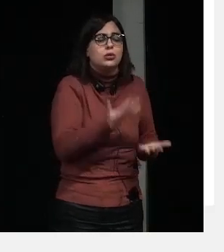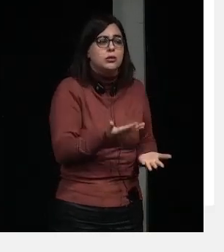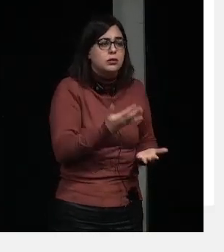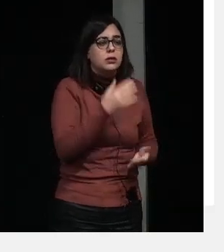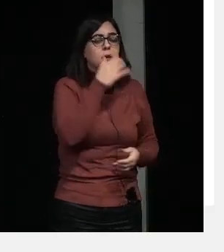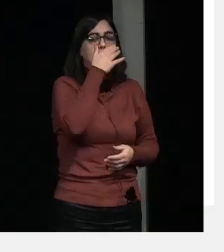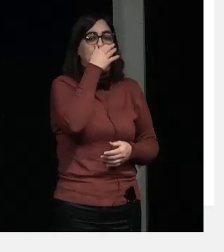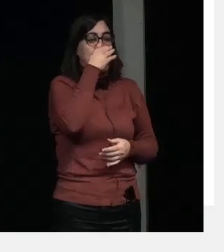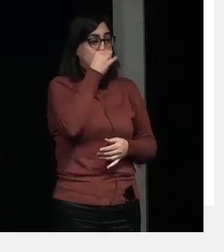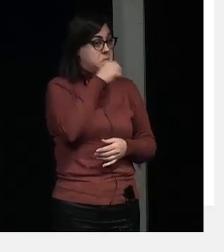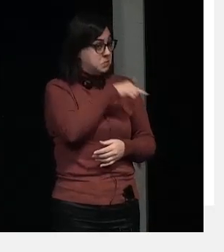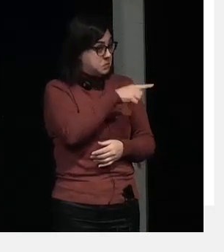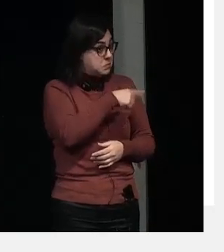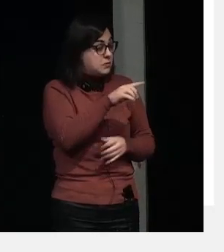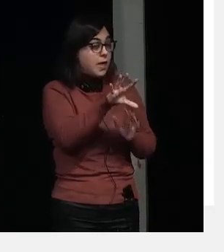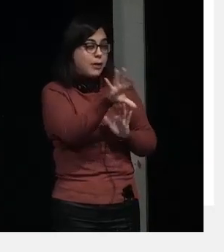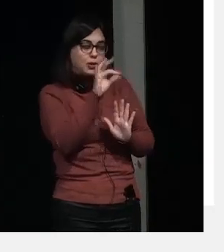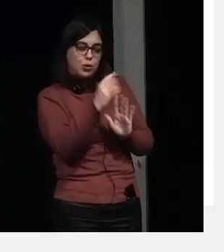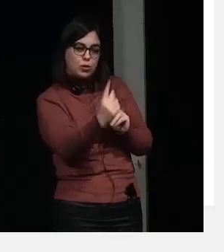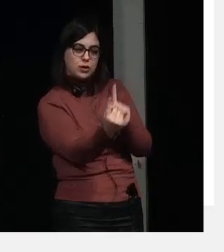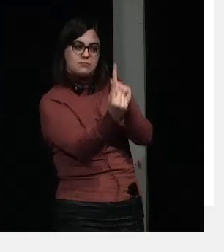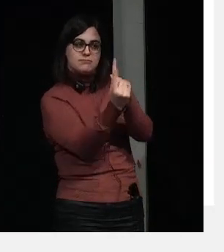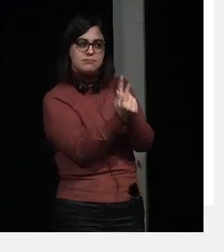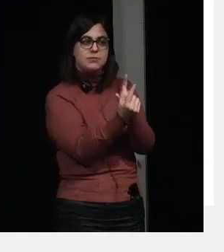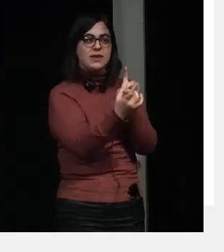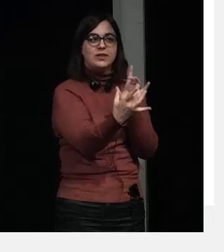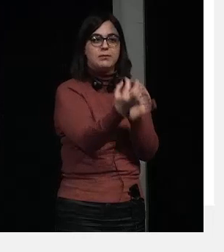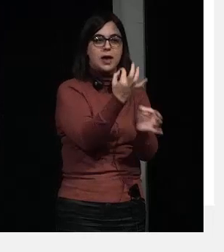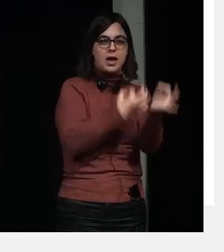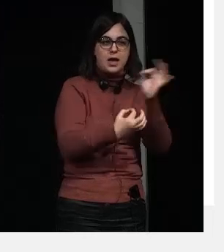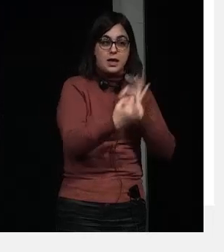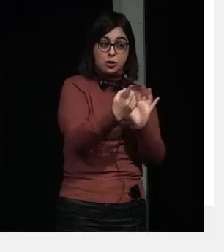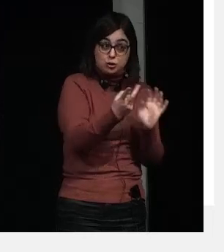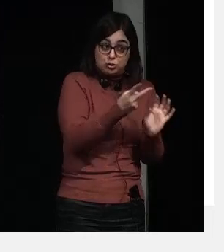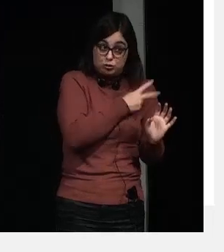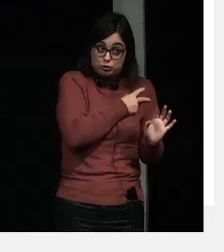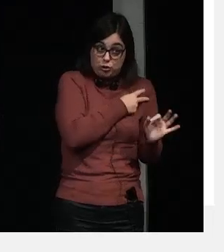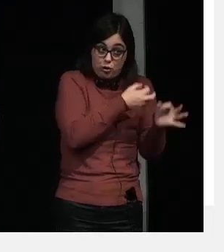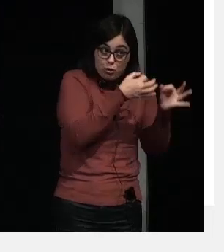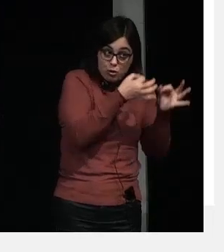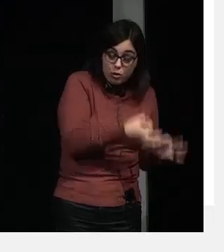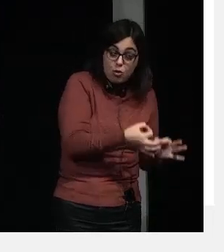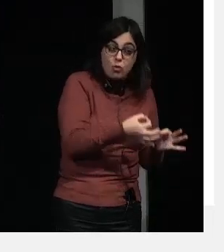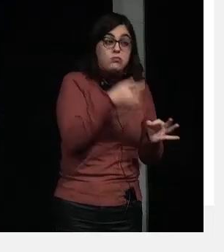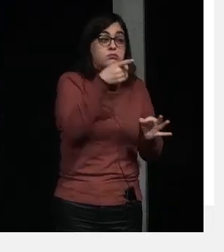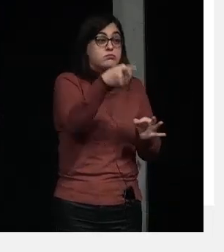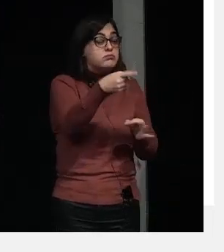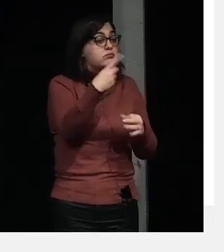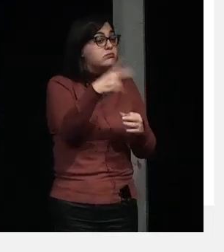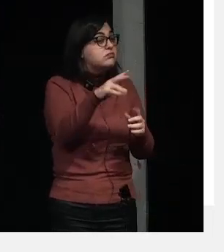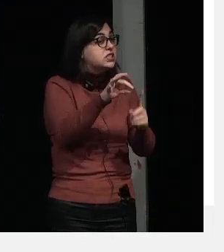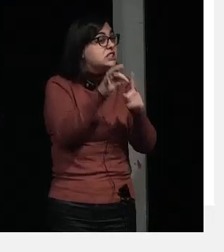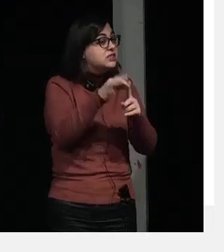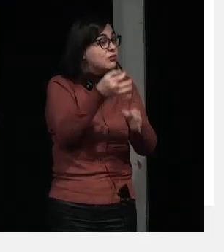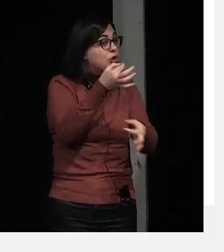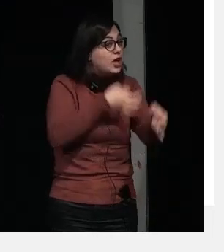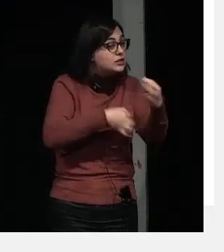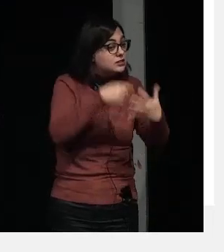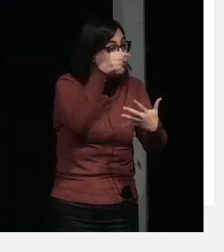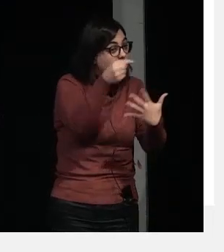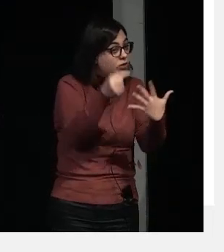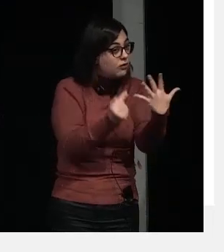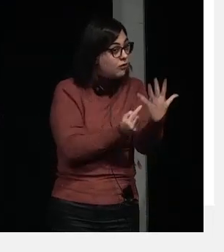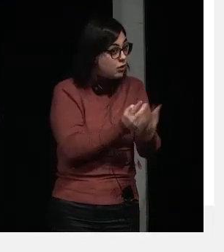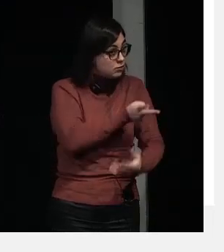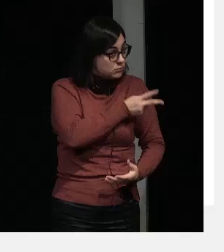to talk to the right person in order to get the right feedback on what needs to be done, what needs to change, what needs to be added,